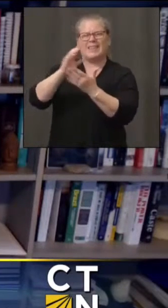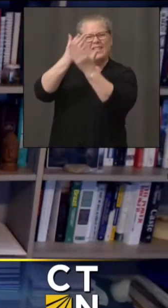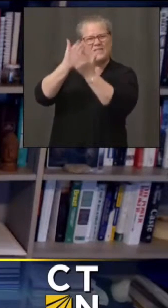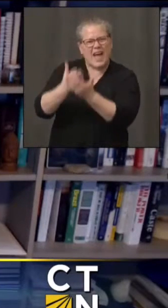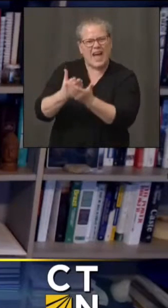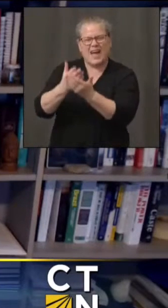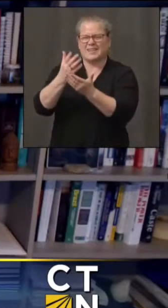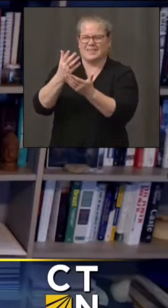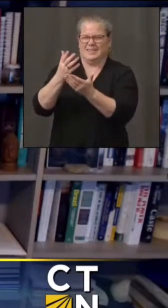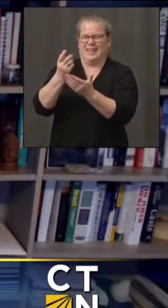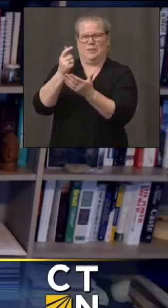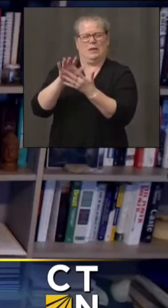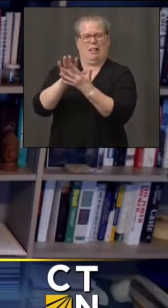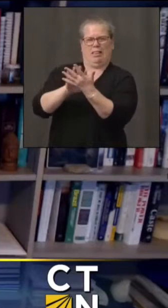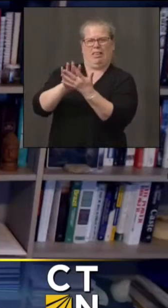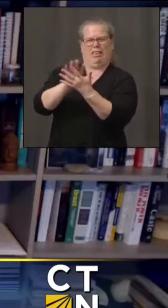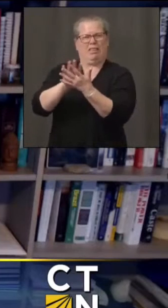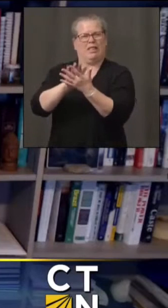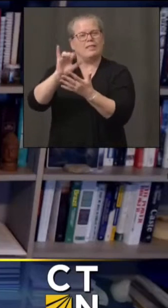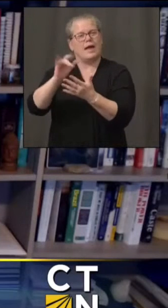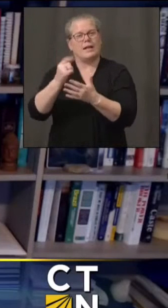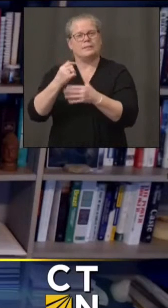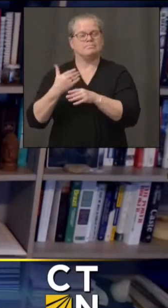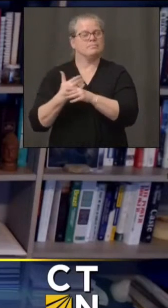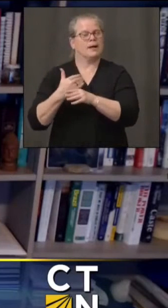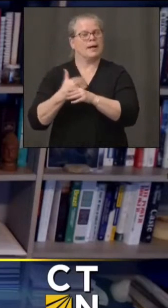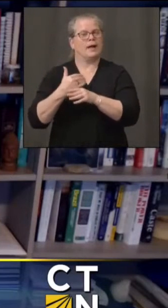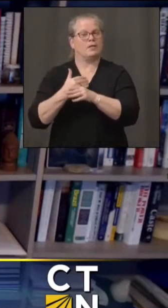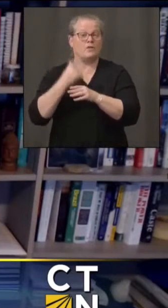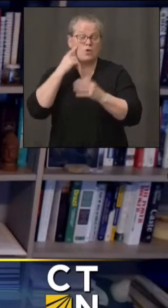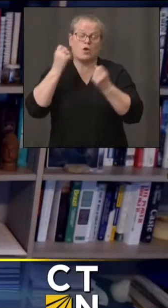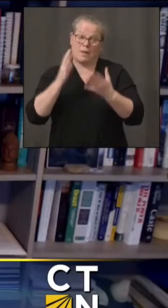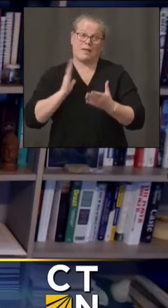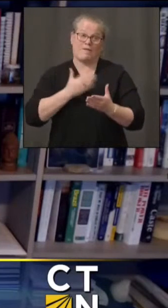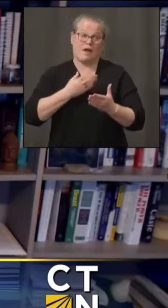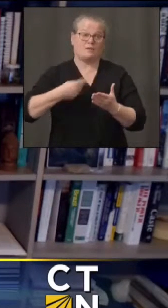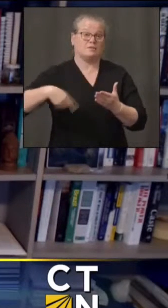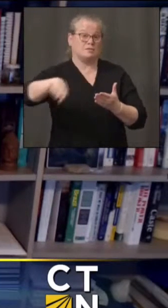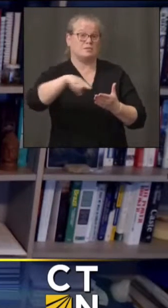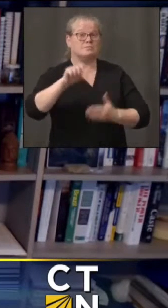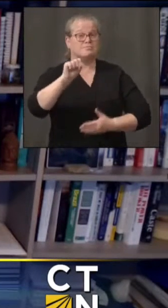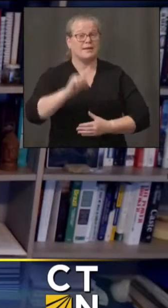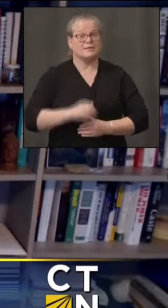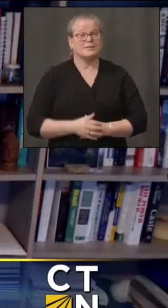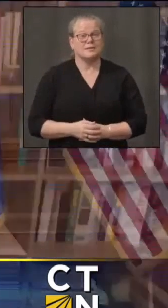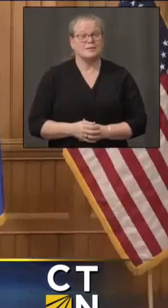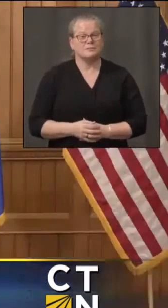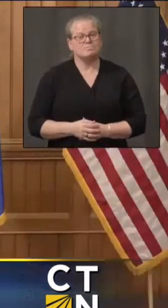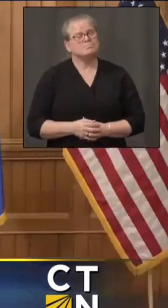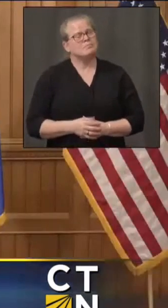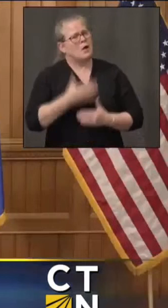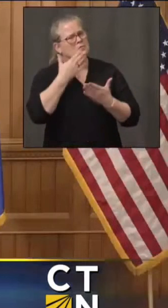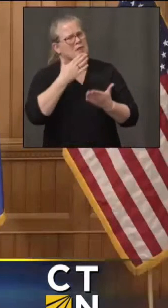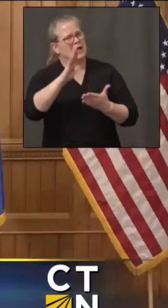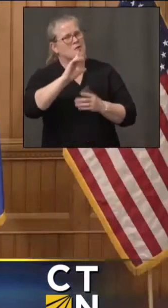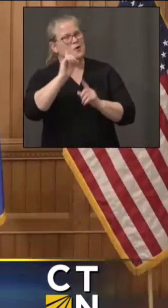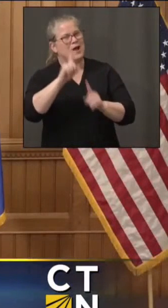sense of concern for all of us. Max? Thanks. That was very polite.